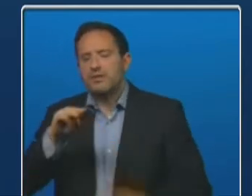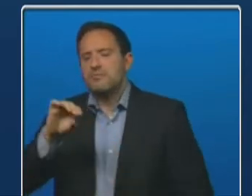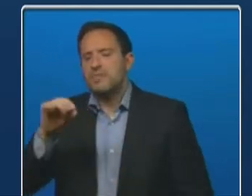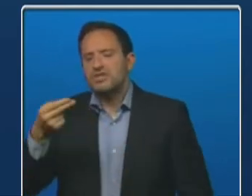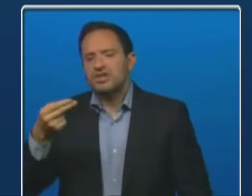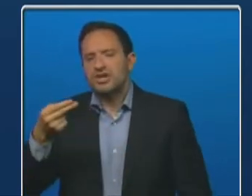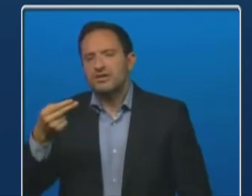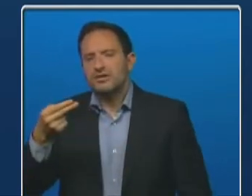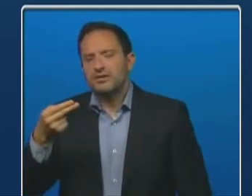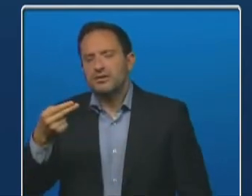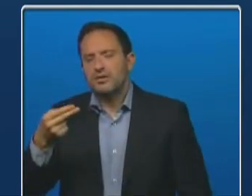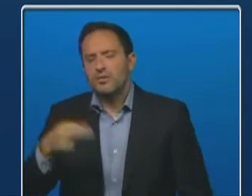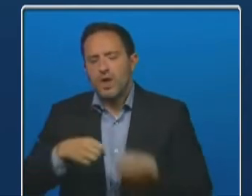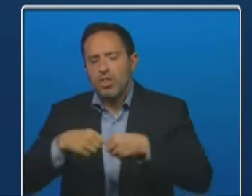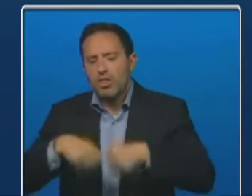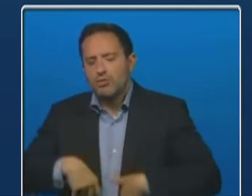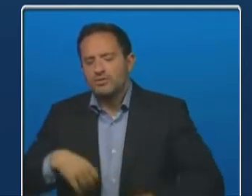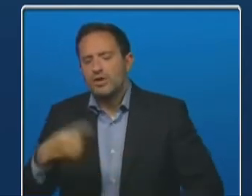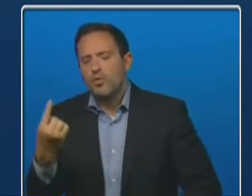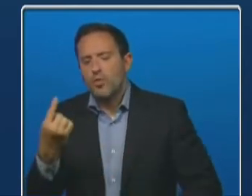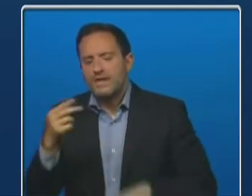this losing of 1 seat.